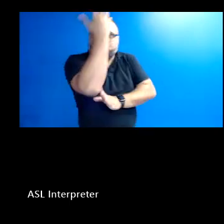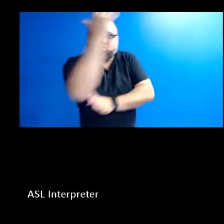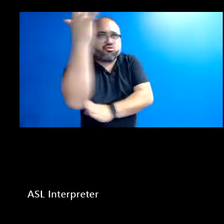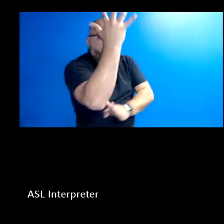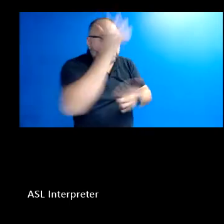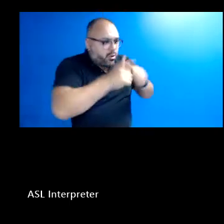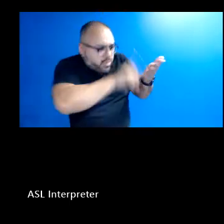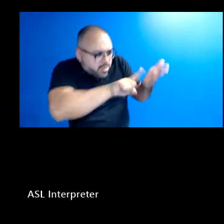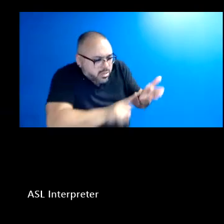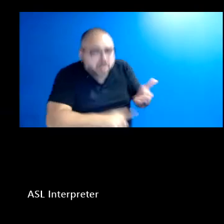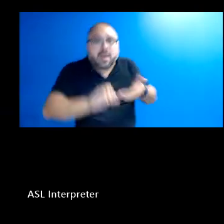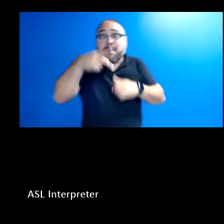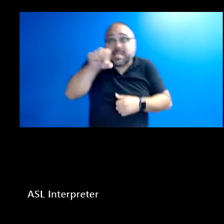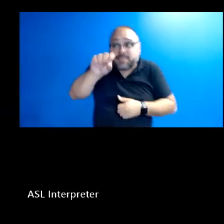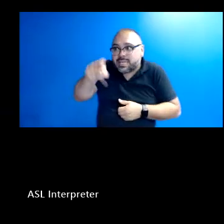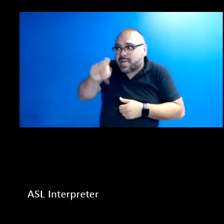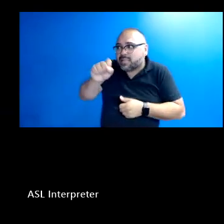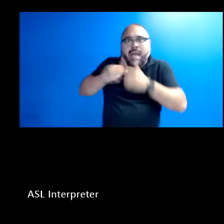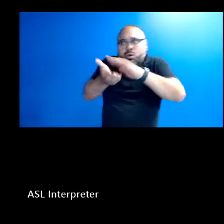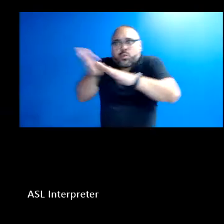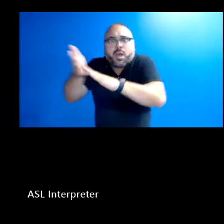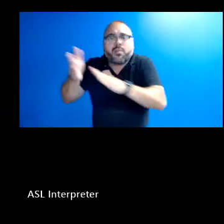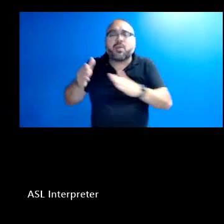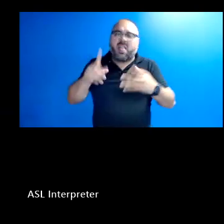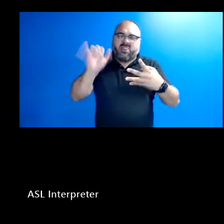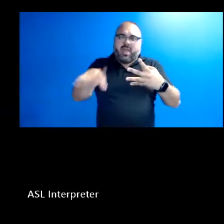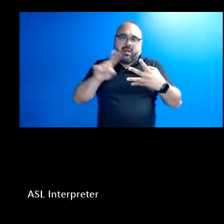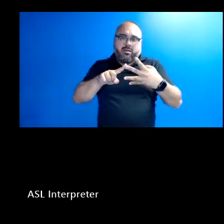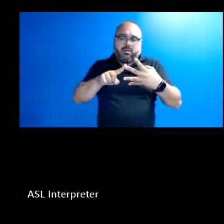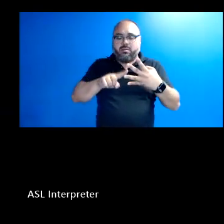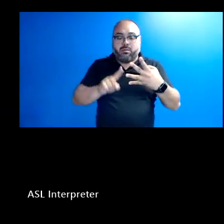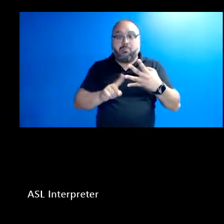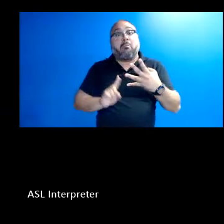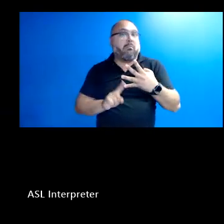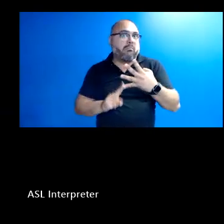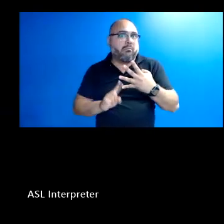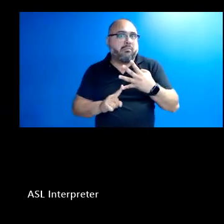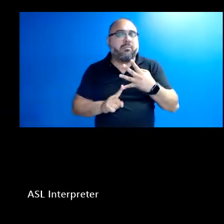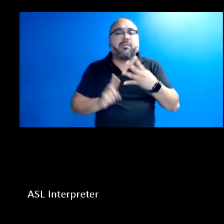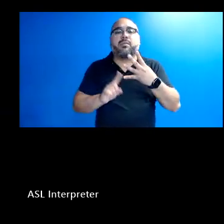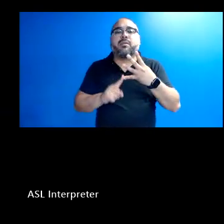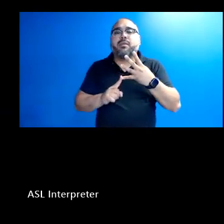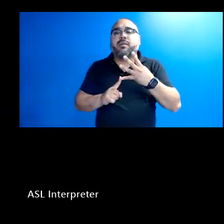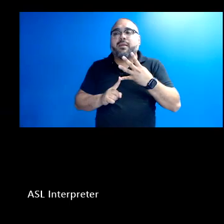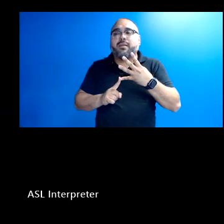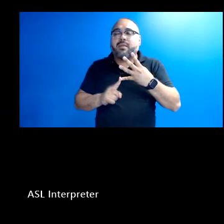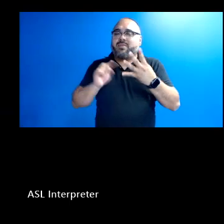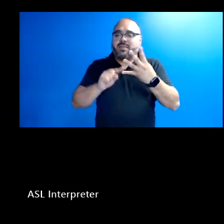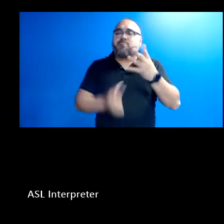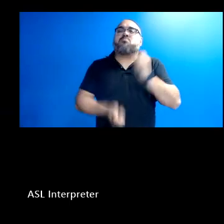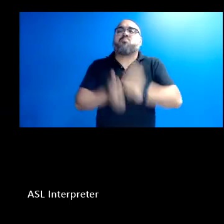PSPS? How do we get better at that? And we're really driving to it. But the last one is really the foundation to how